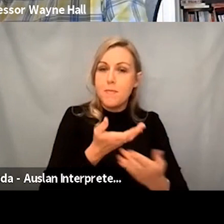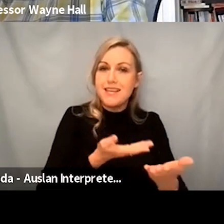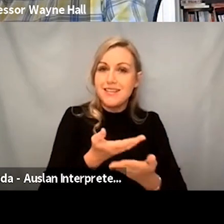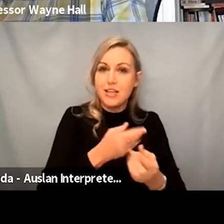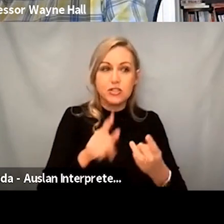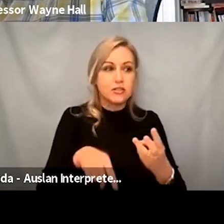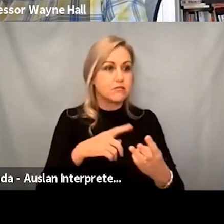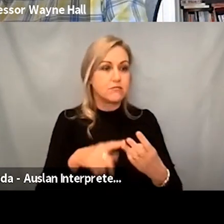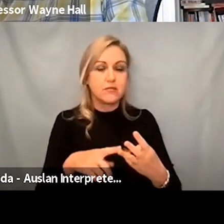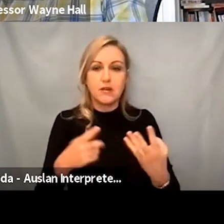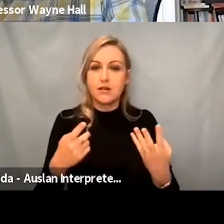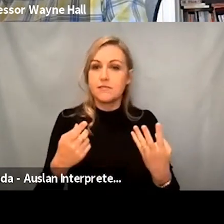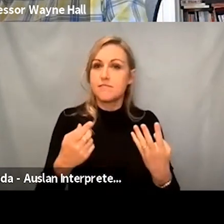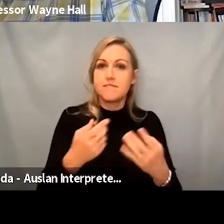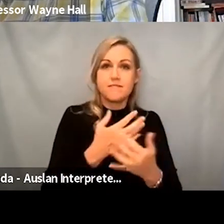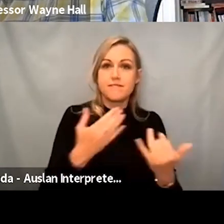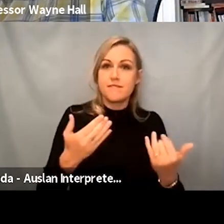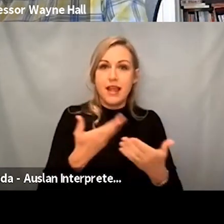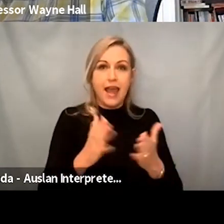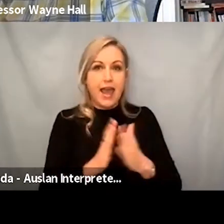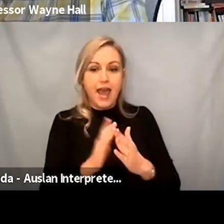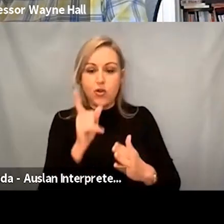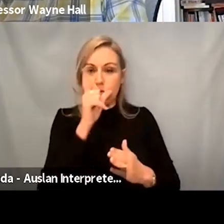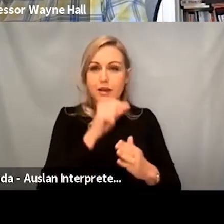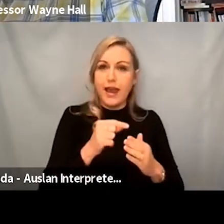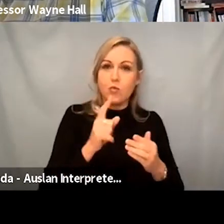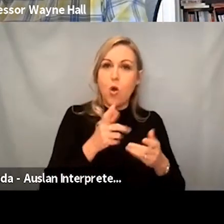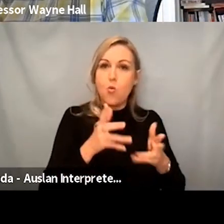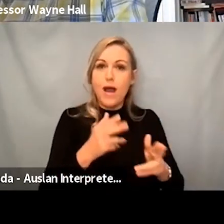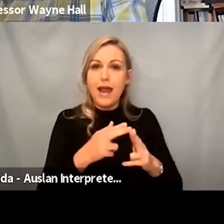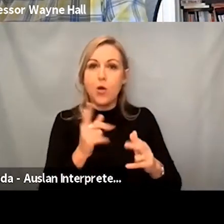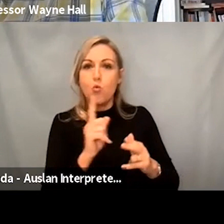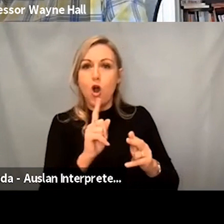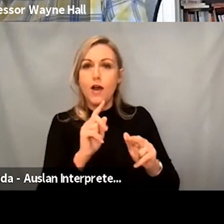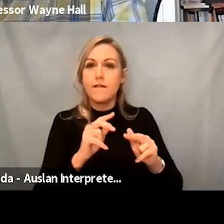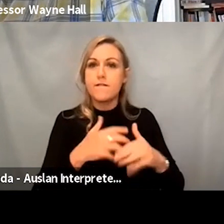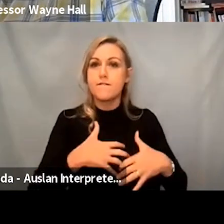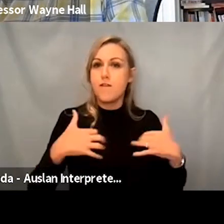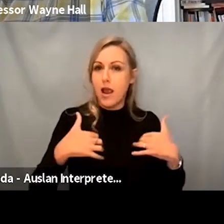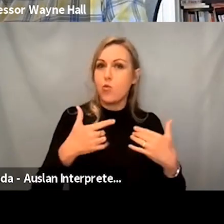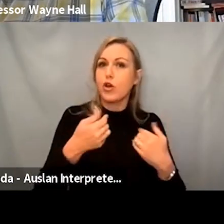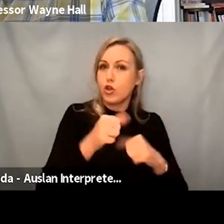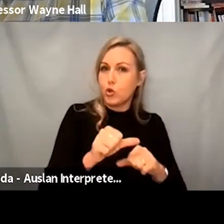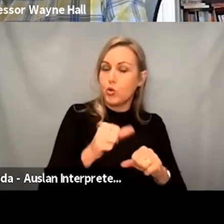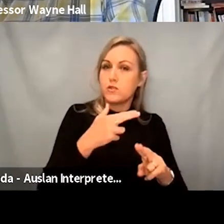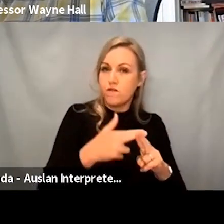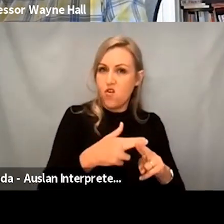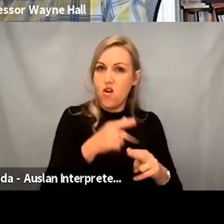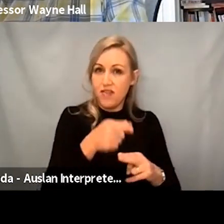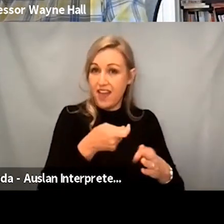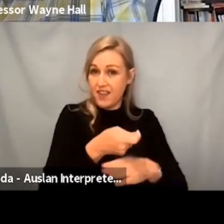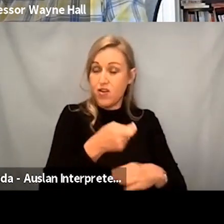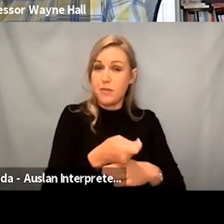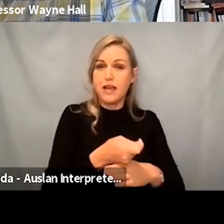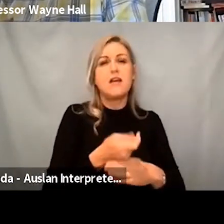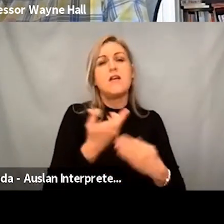and there's the modality of psychotherapy or the framework that's used, which is sort of broadly similar across trials,